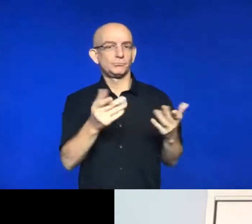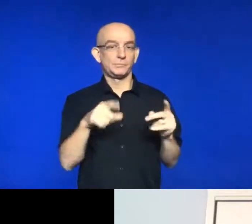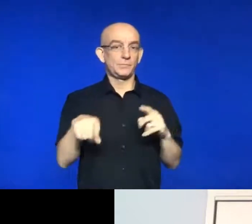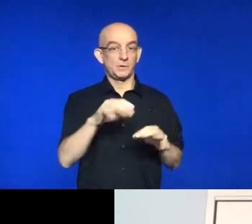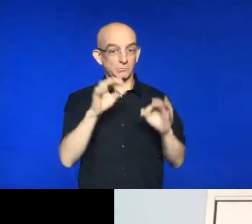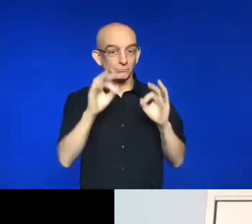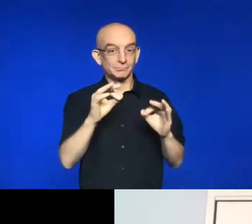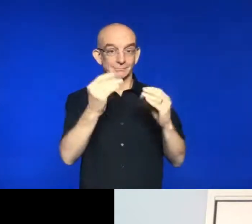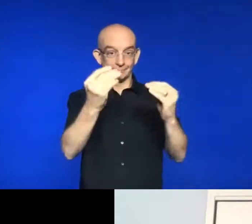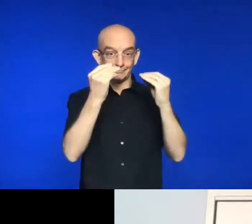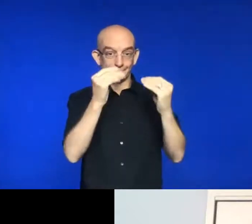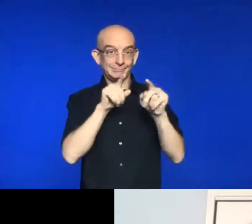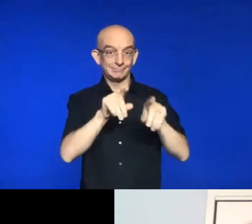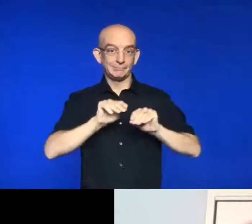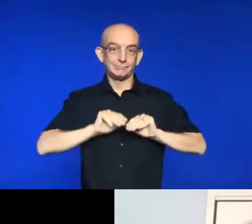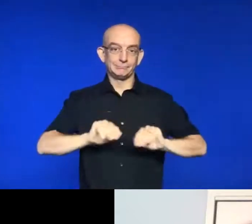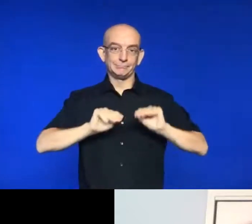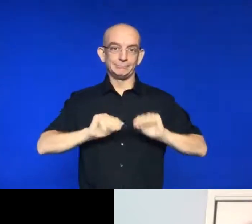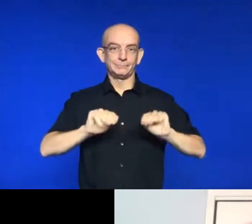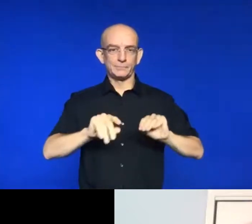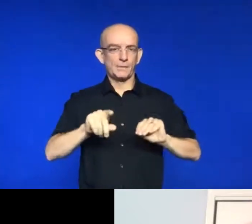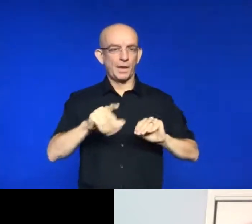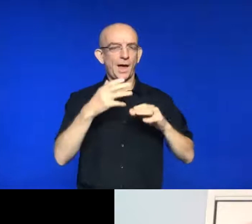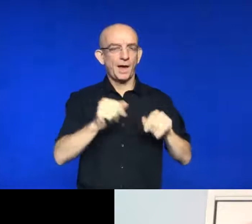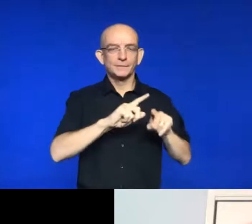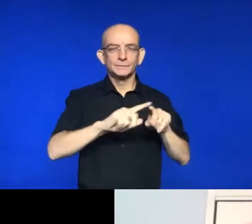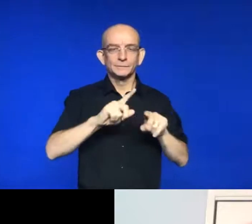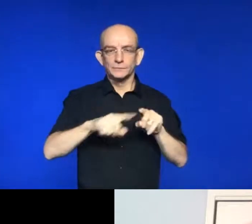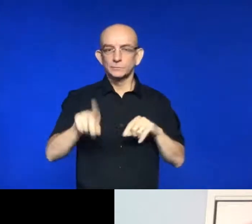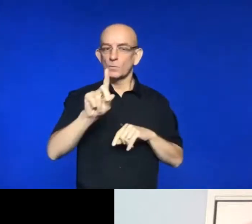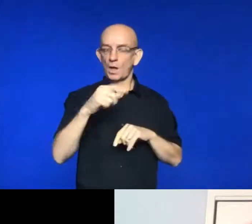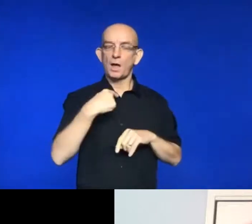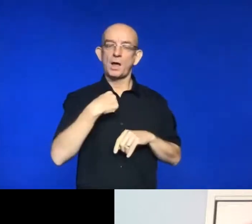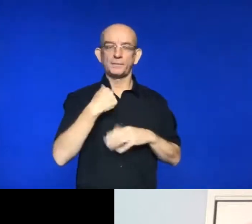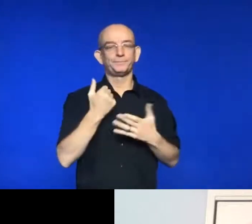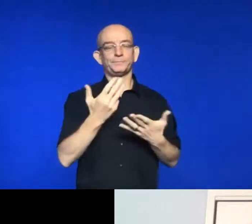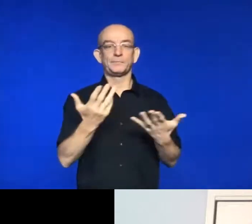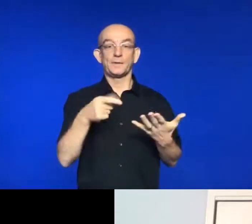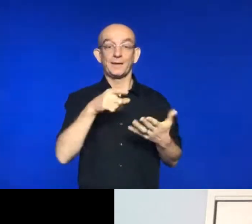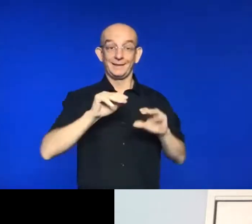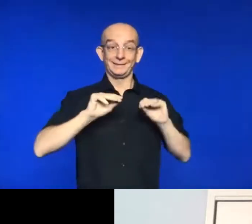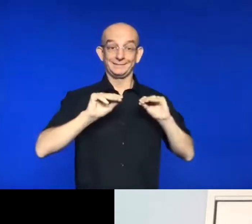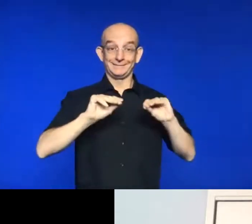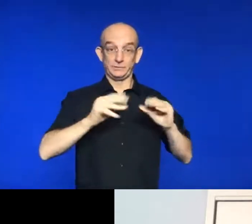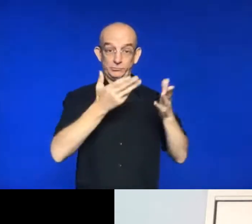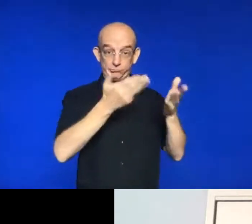in a learning instructional environment, they're really allowing students to interact and engage with the